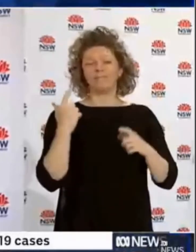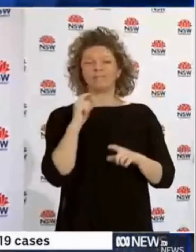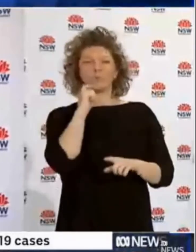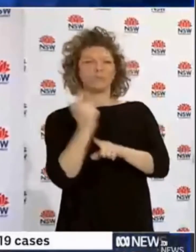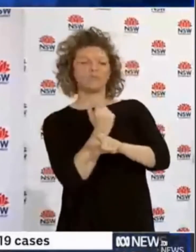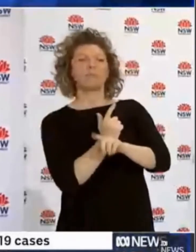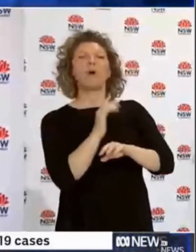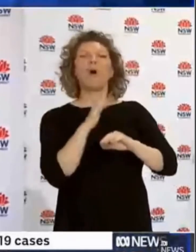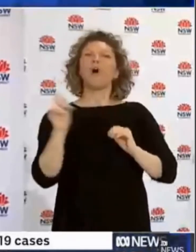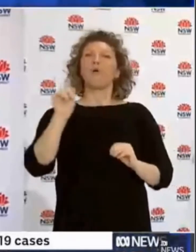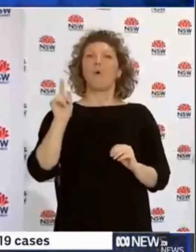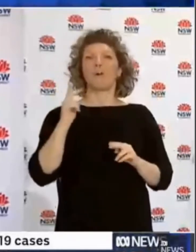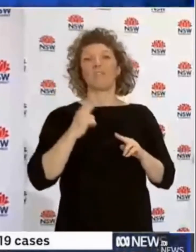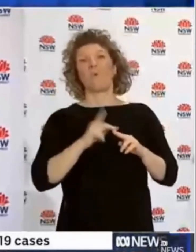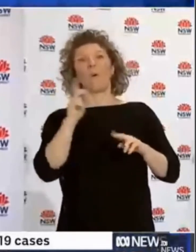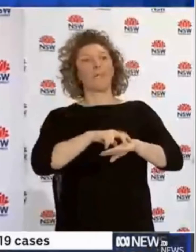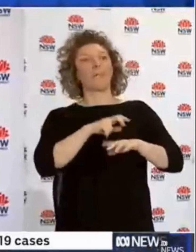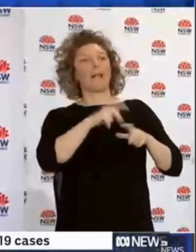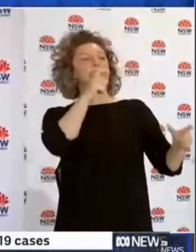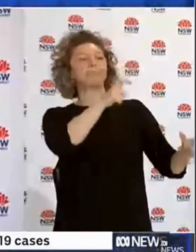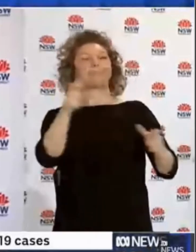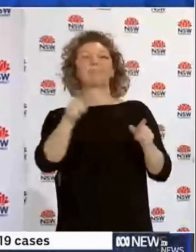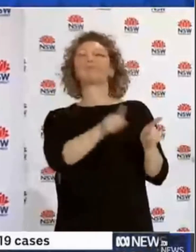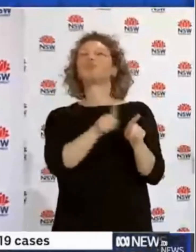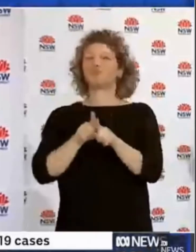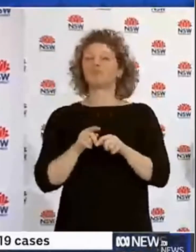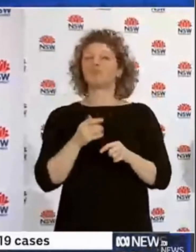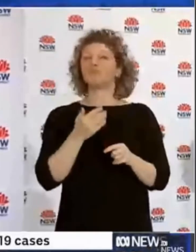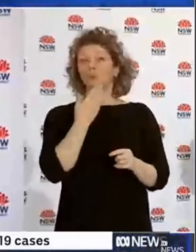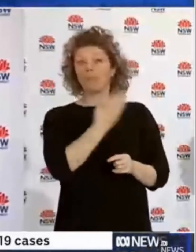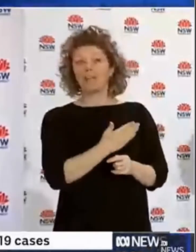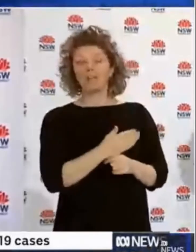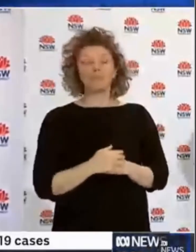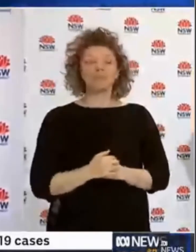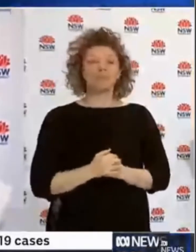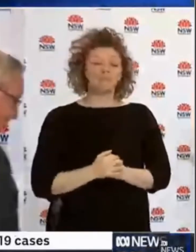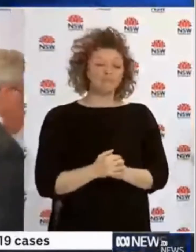issues for policing more broadly. So, Dr. McAnulty.